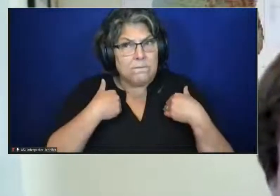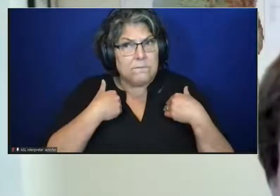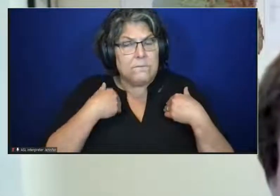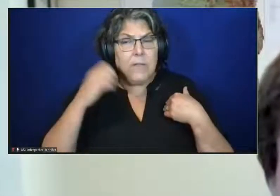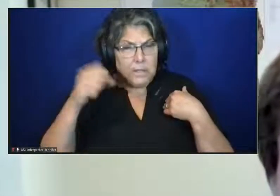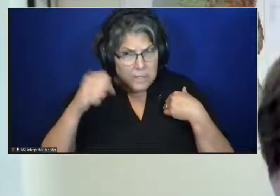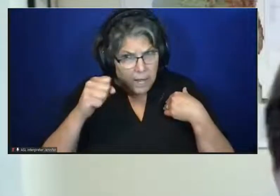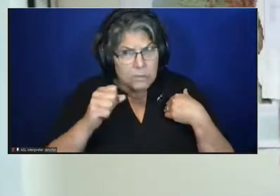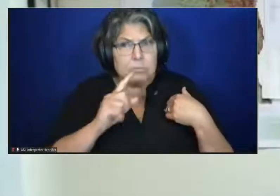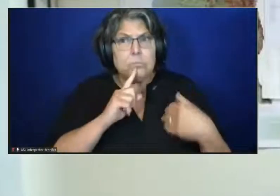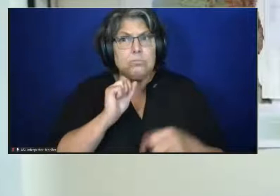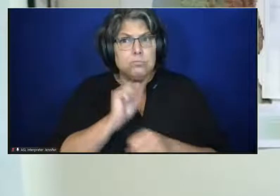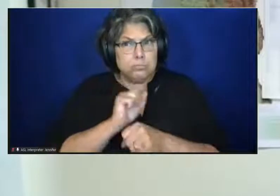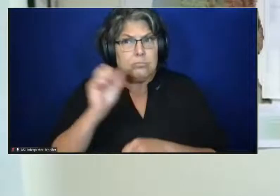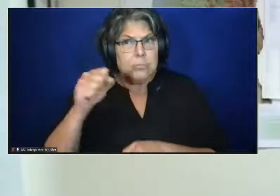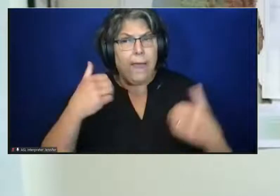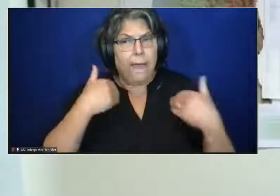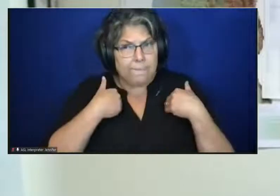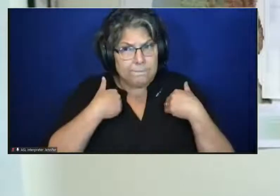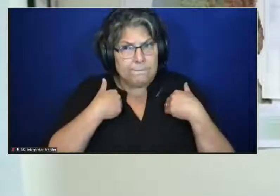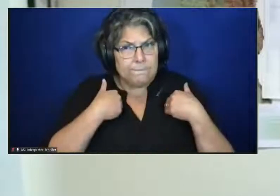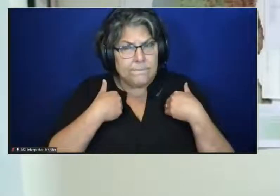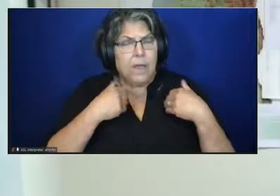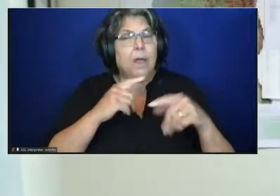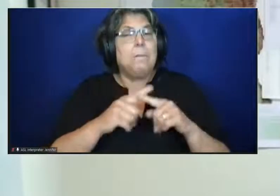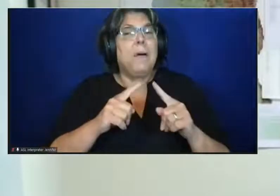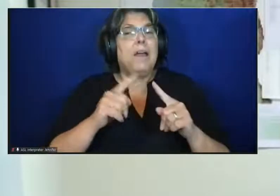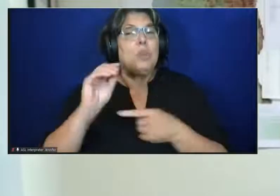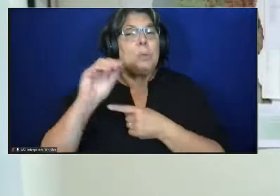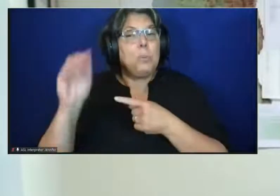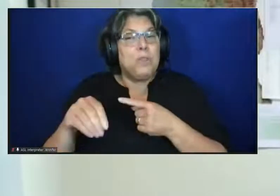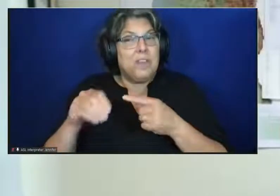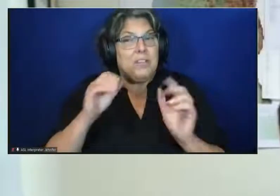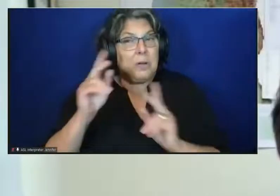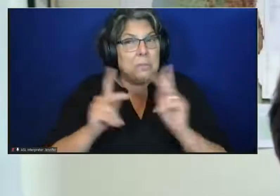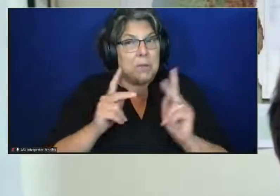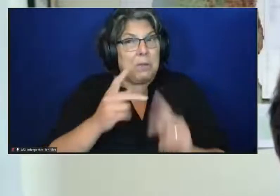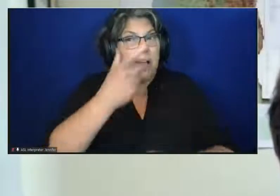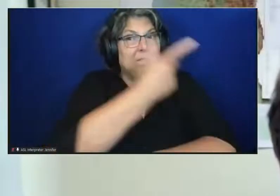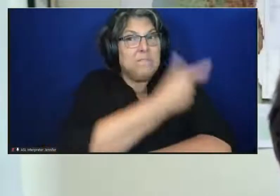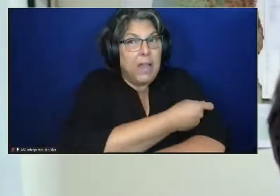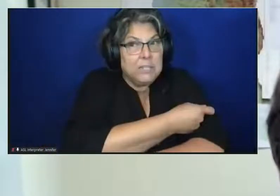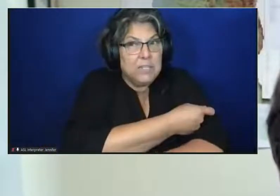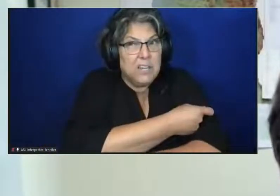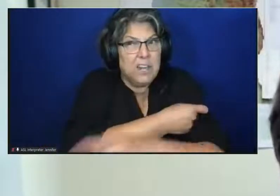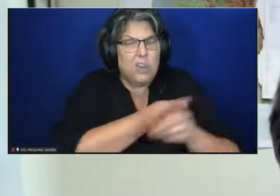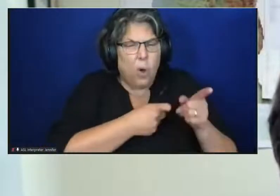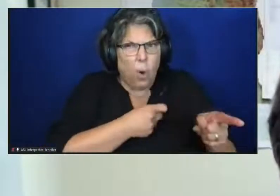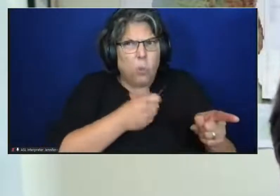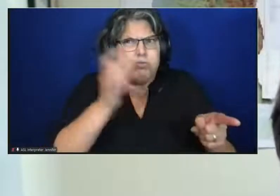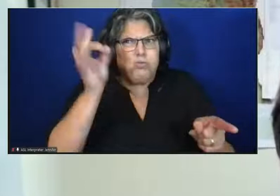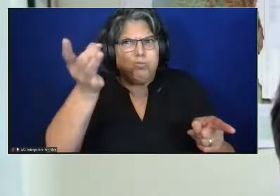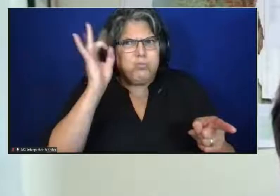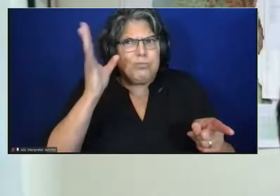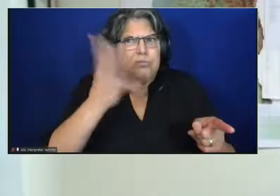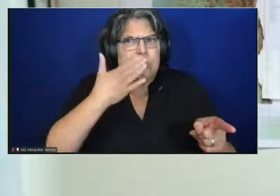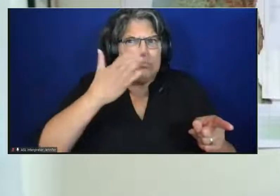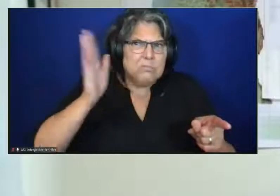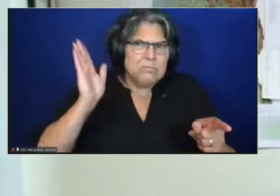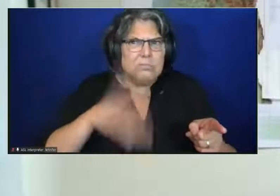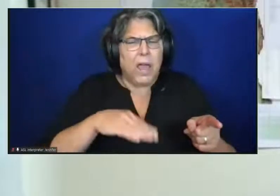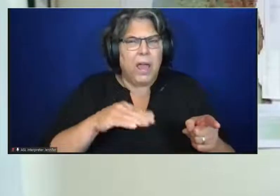question about that, but the proportion of people who have been vaccinated and had serious side effects